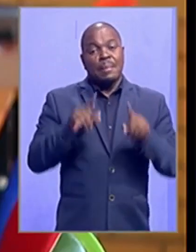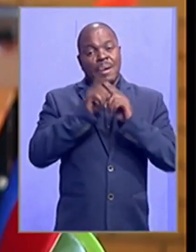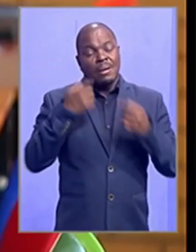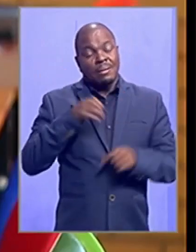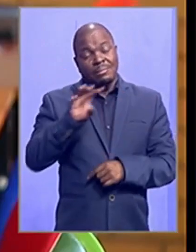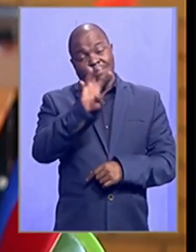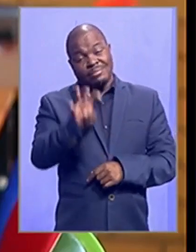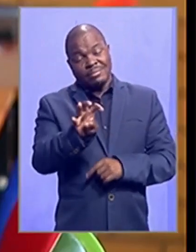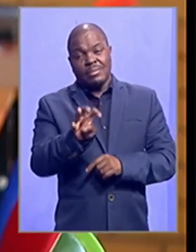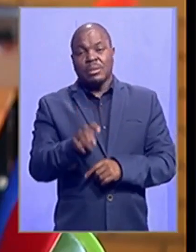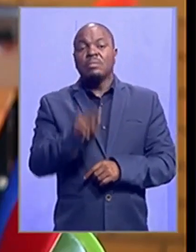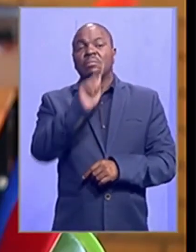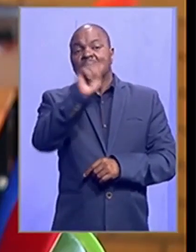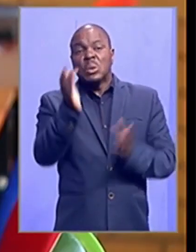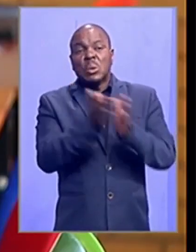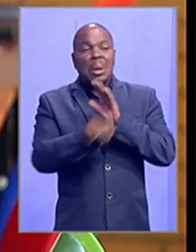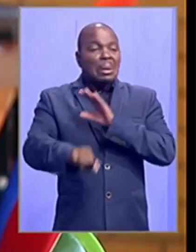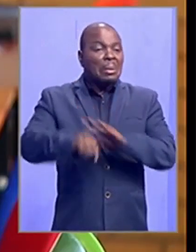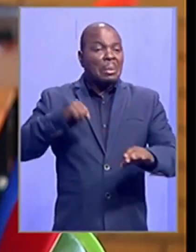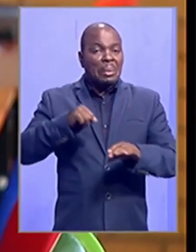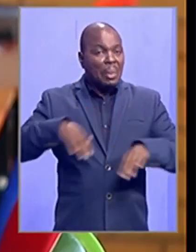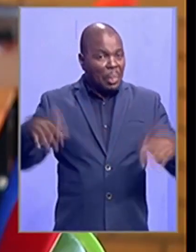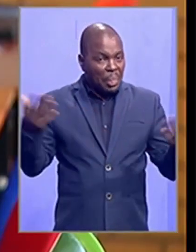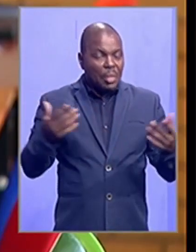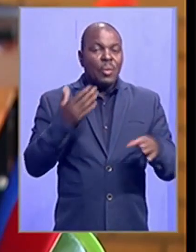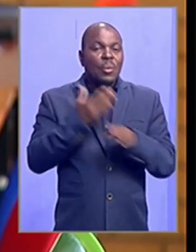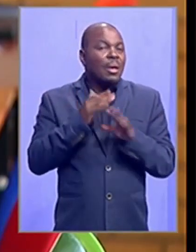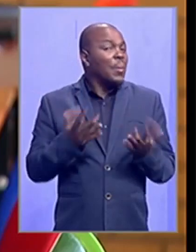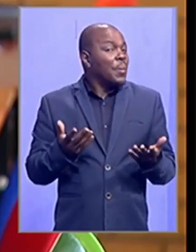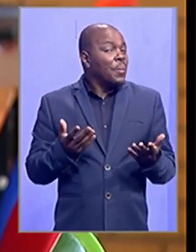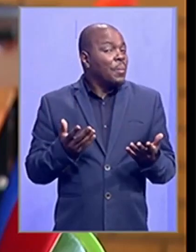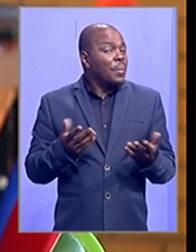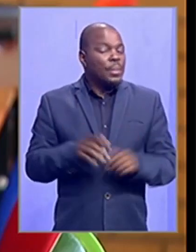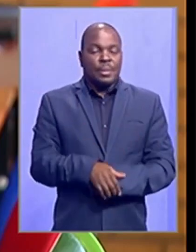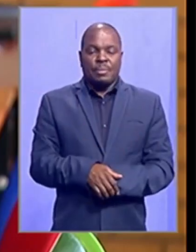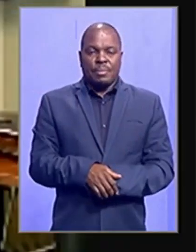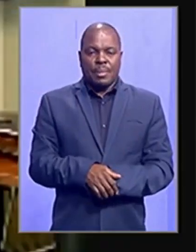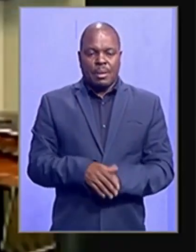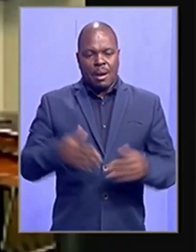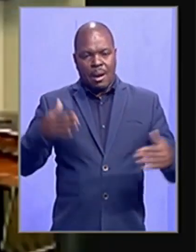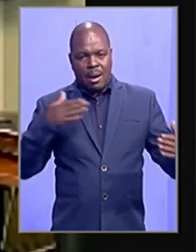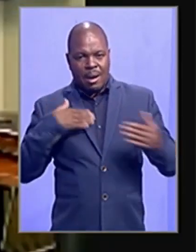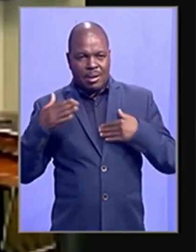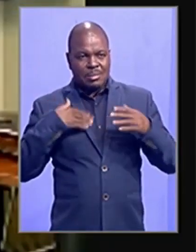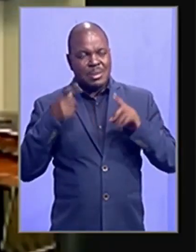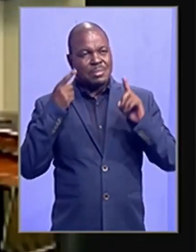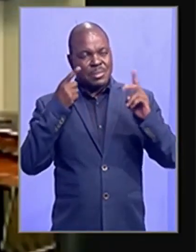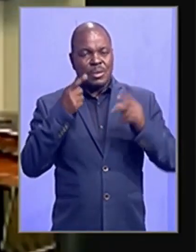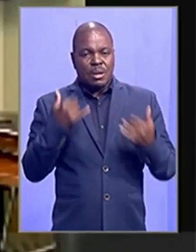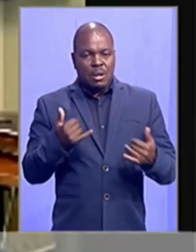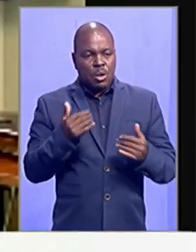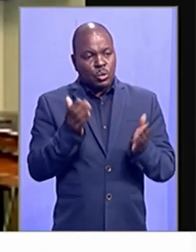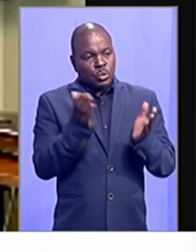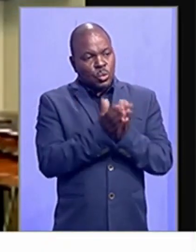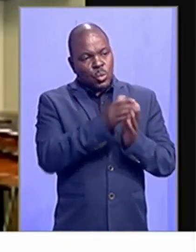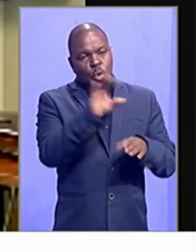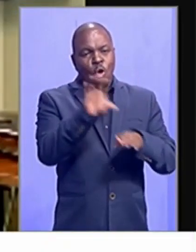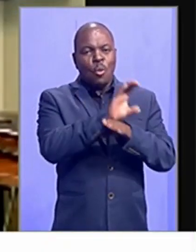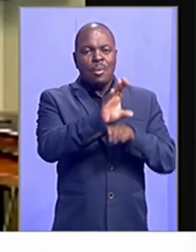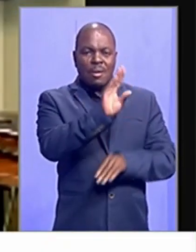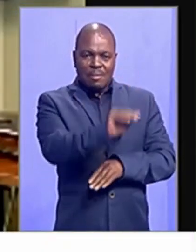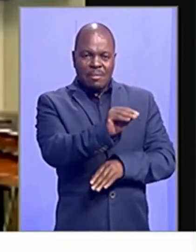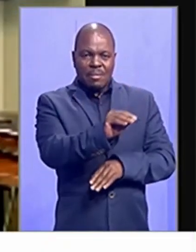ka ba dikolo tšeo di senago di-generator di šoma bjang phareleng ye. For administration purposes, all our schools have computers. How are we going